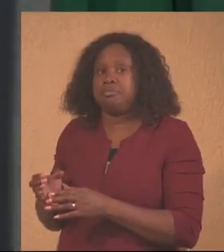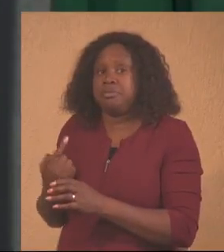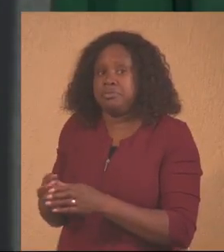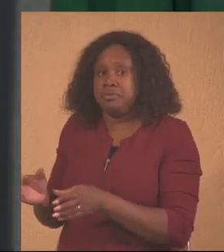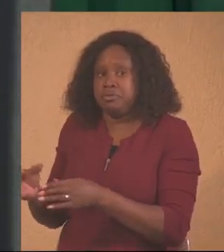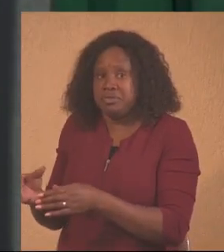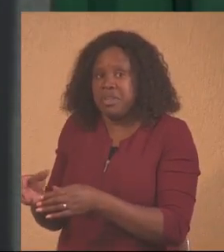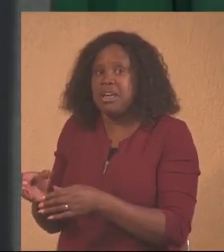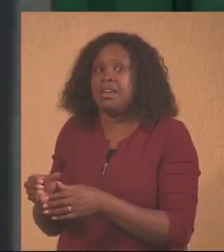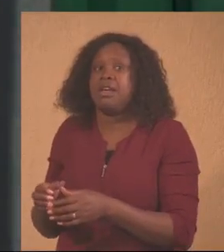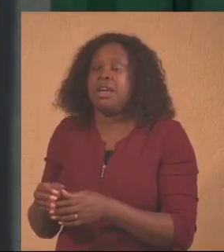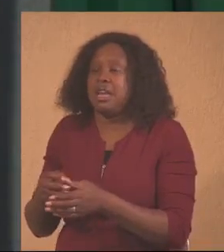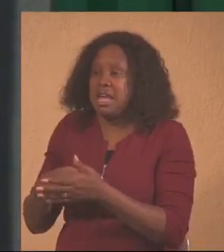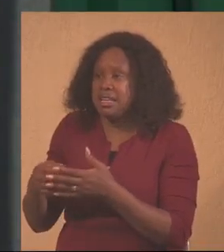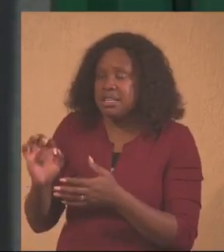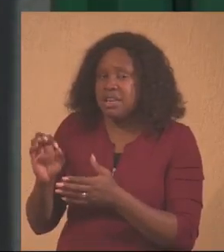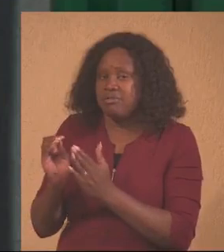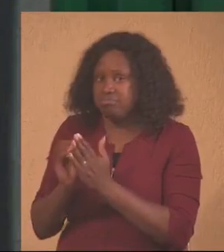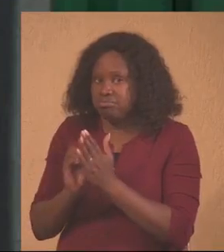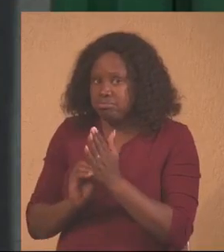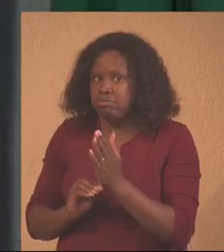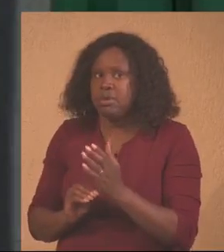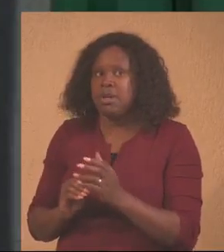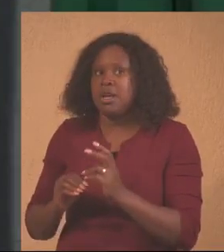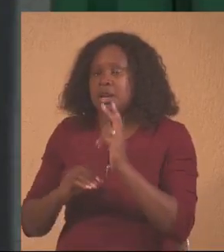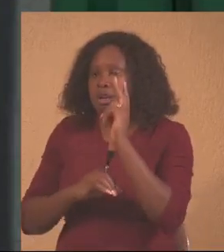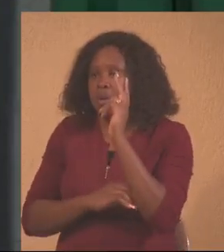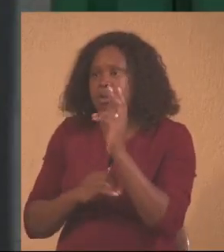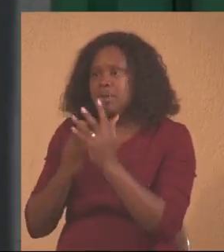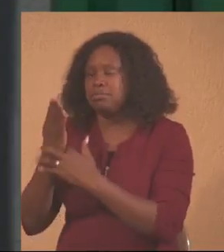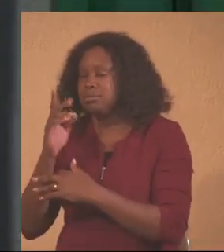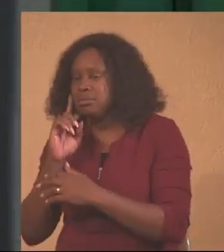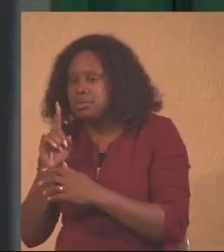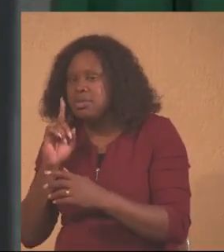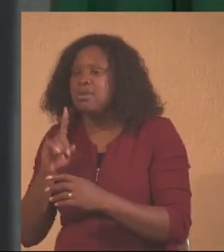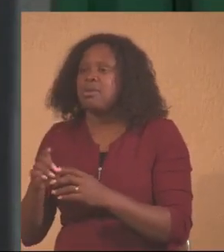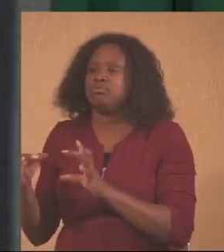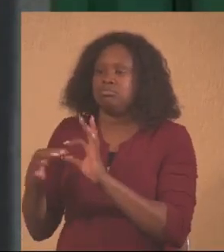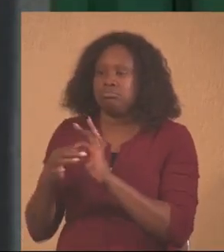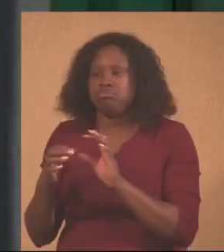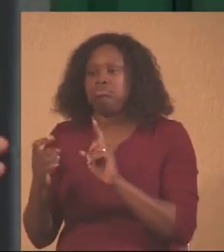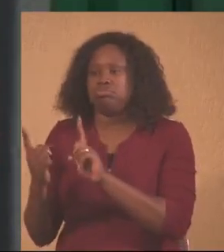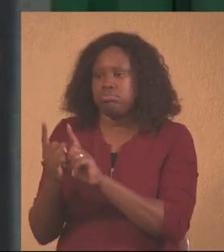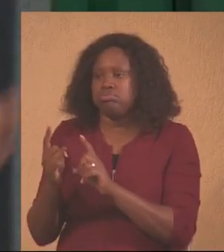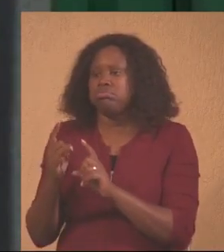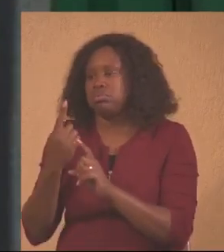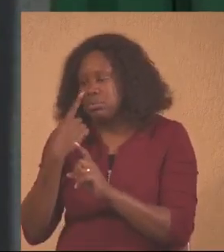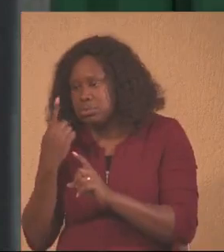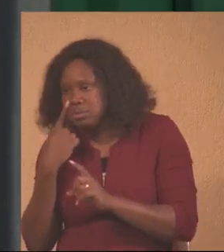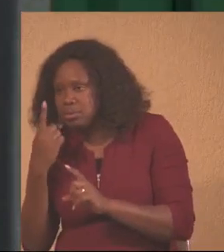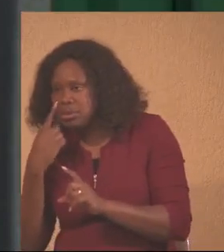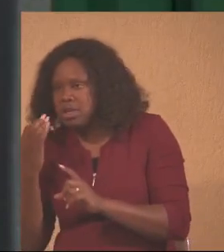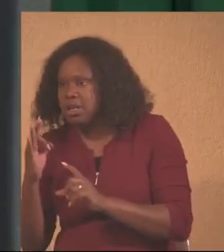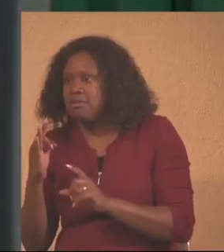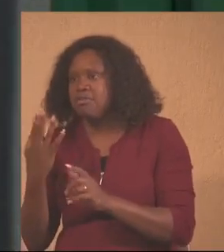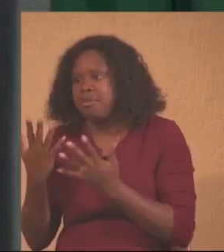taken. And the surveillance officers were continuously in contact with them, monitoring them to see whether there are